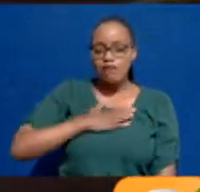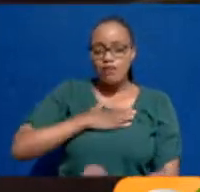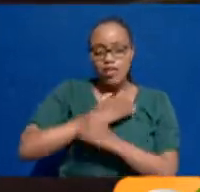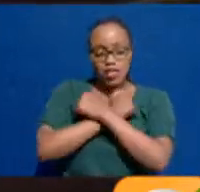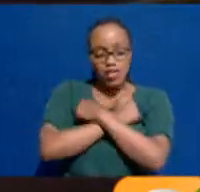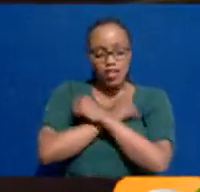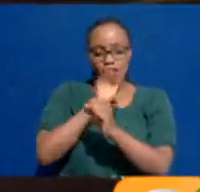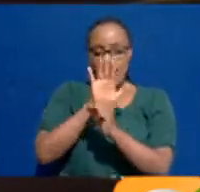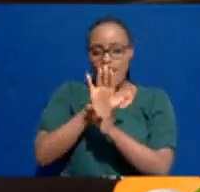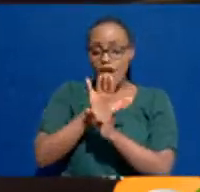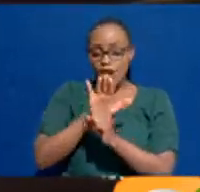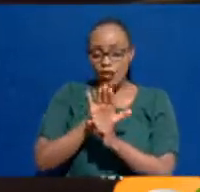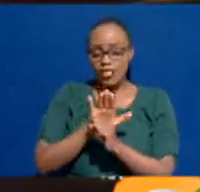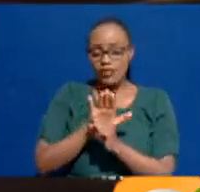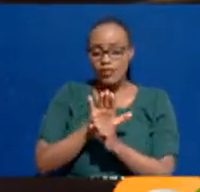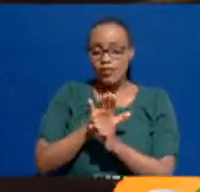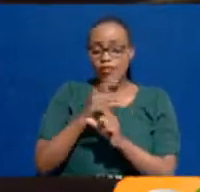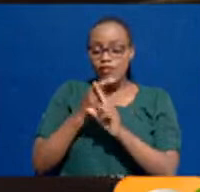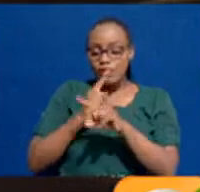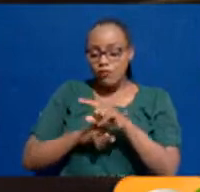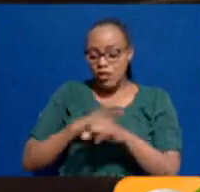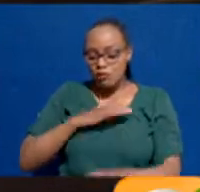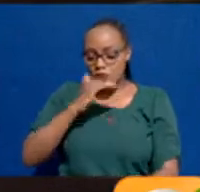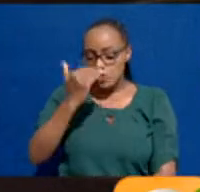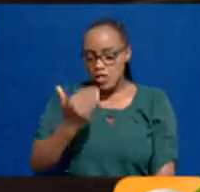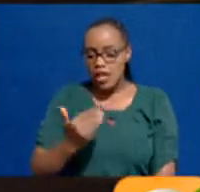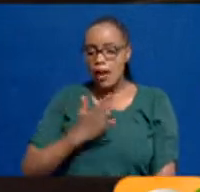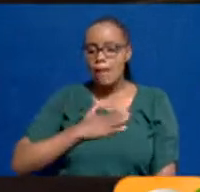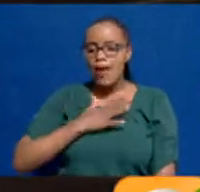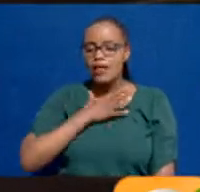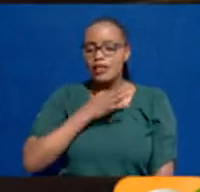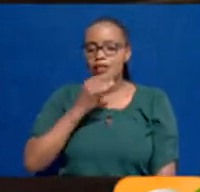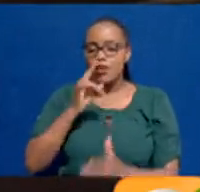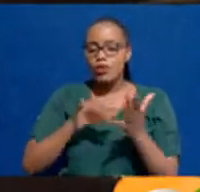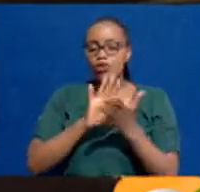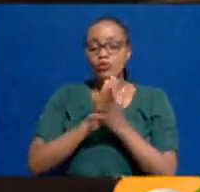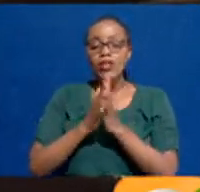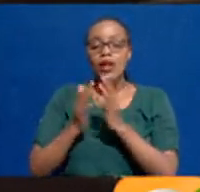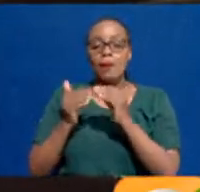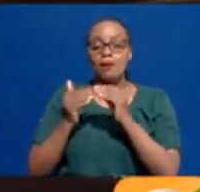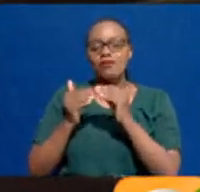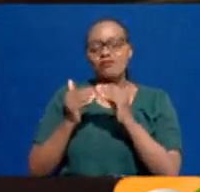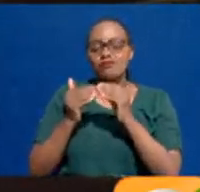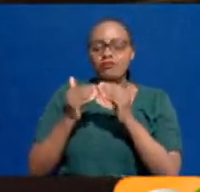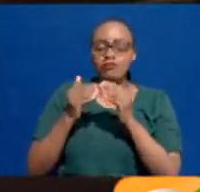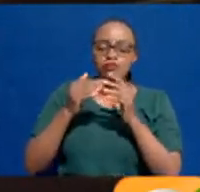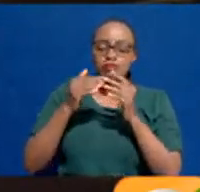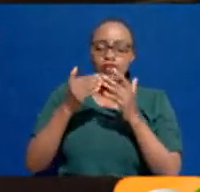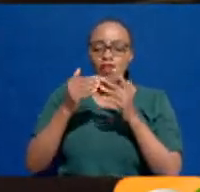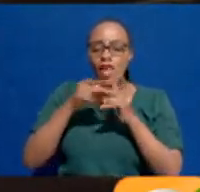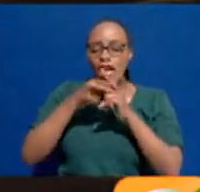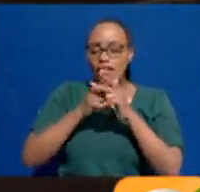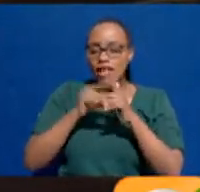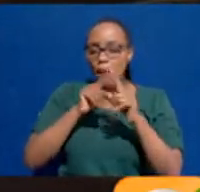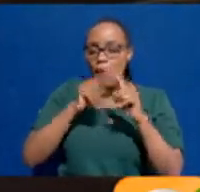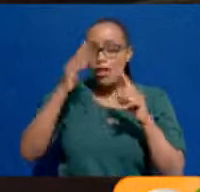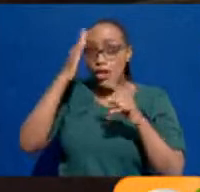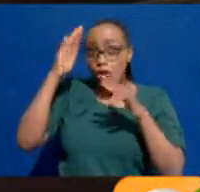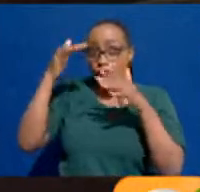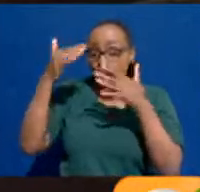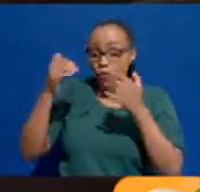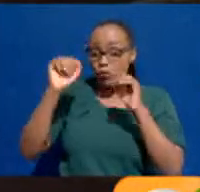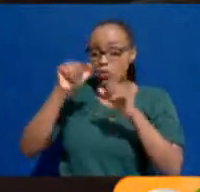so much, and since I was a kid, my desire was to be an engineer, but I did not know how I